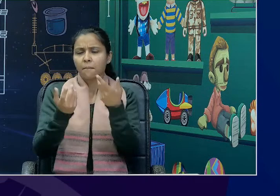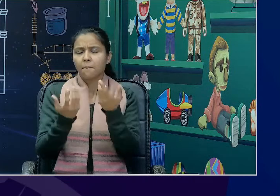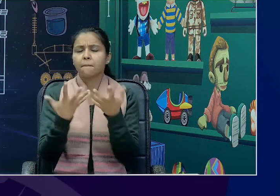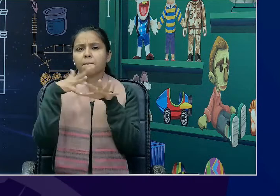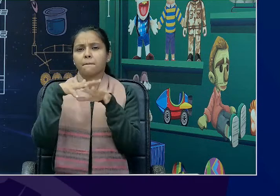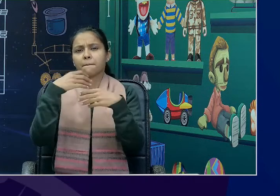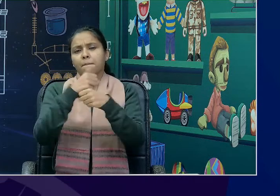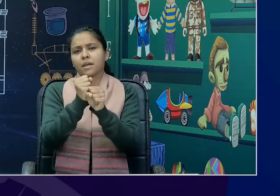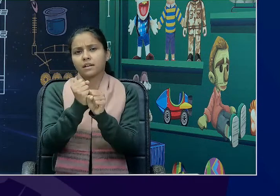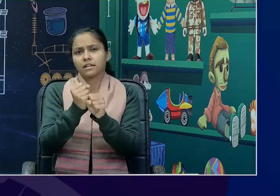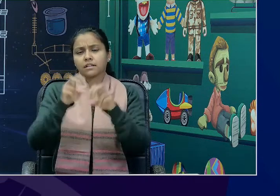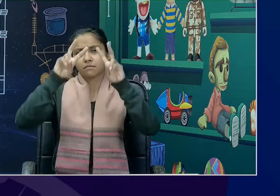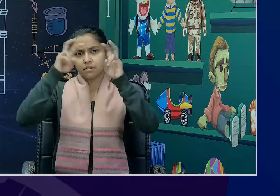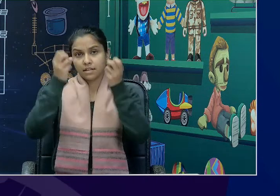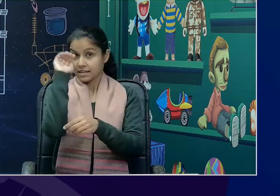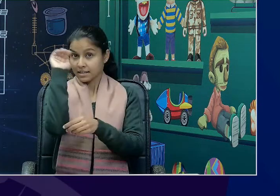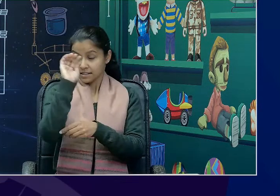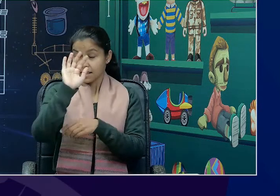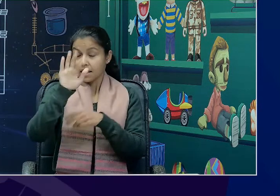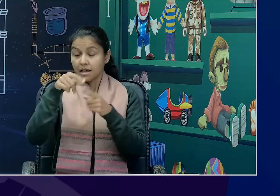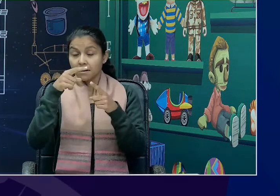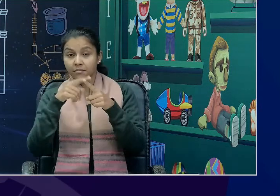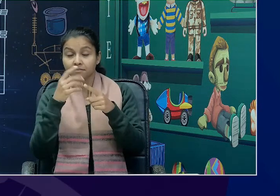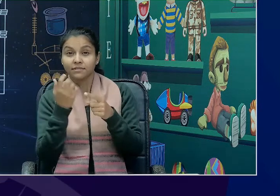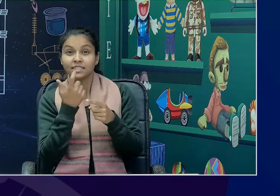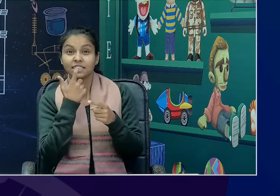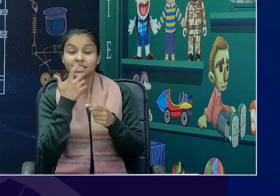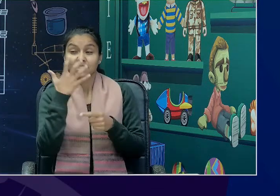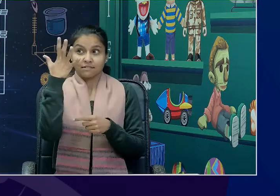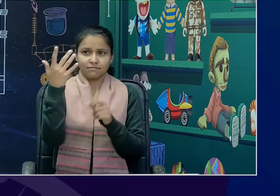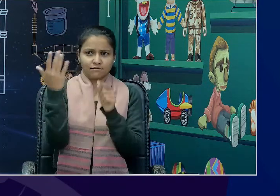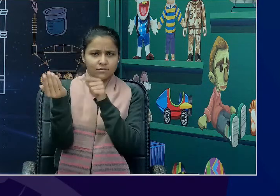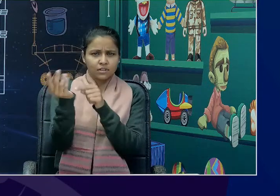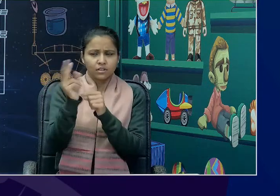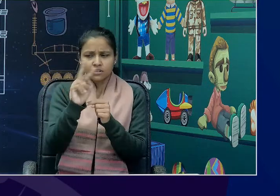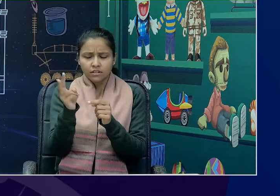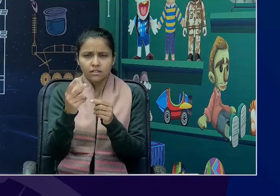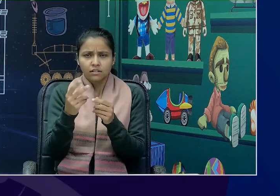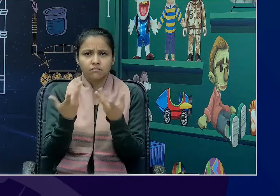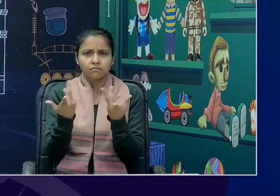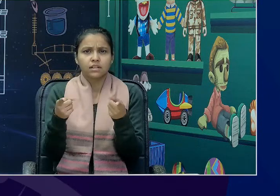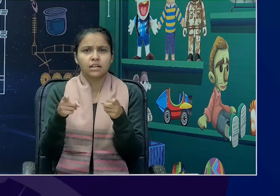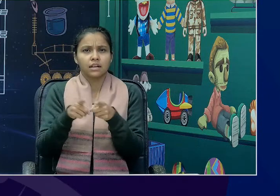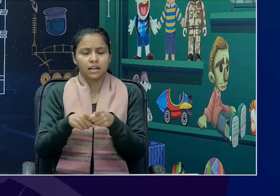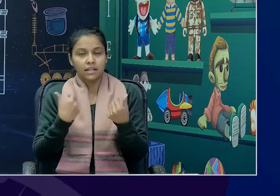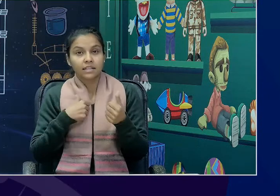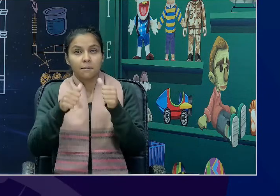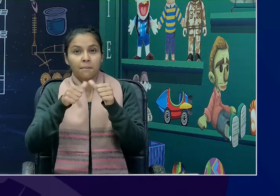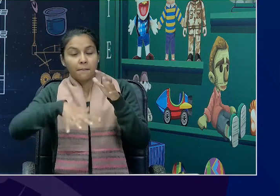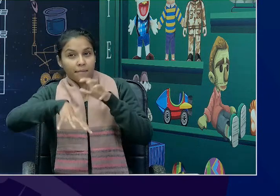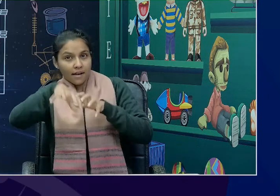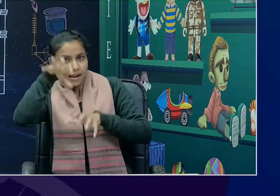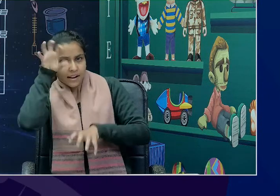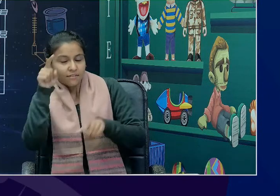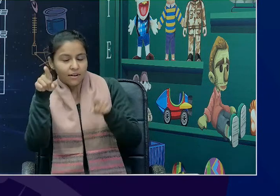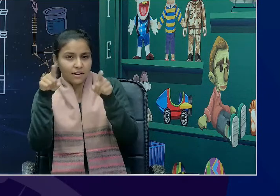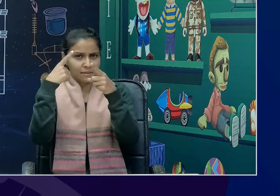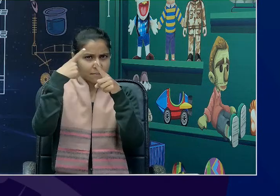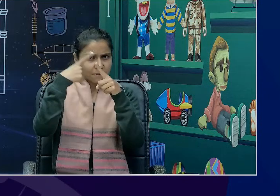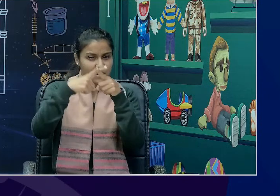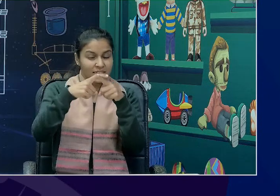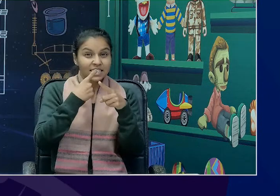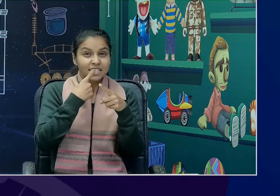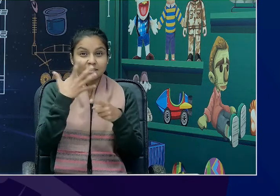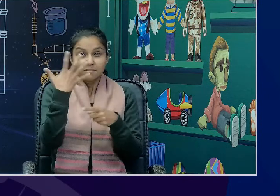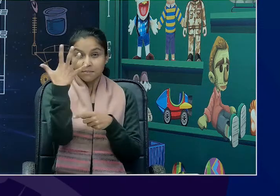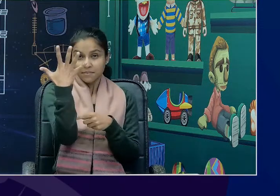the title only, the snake and the mirror, it is generally it is dealing with an animal and a mirror. So now what is the writer